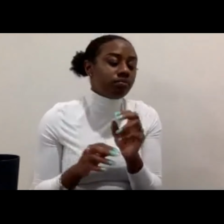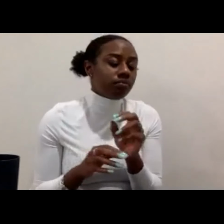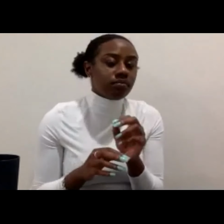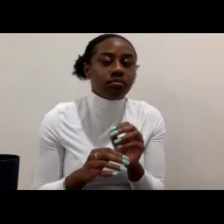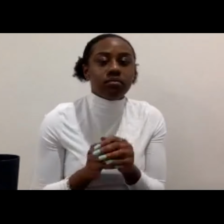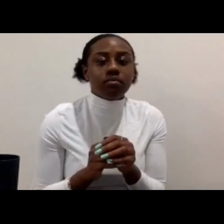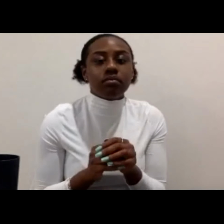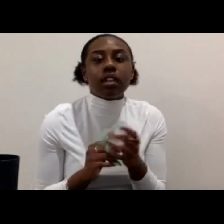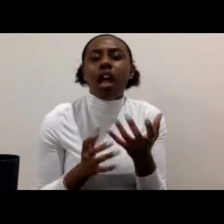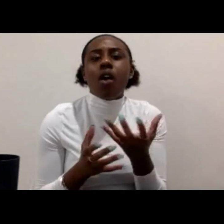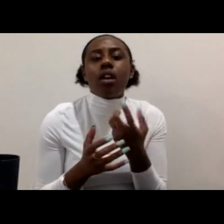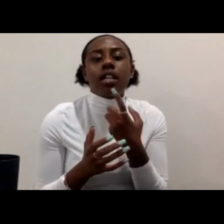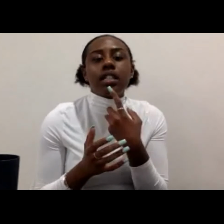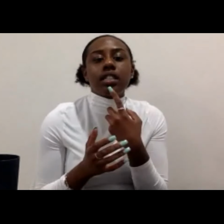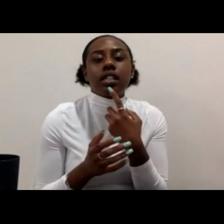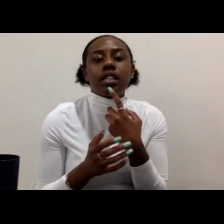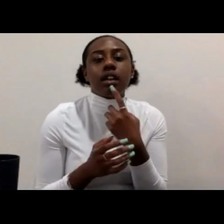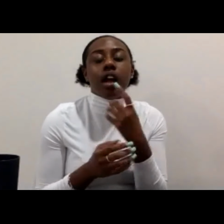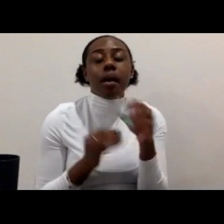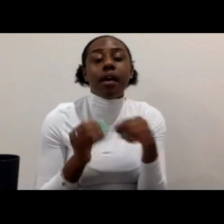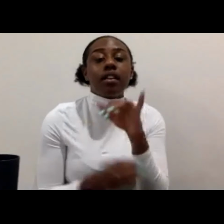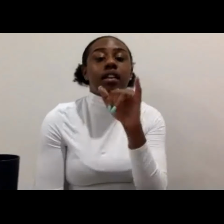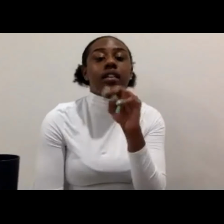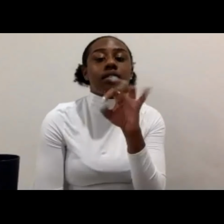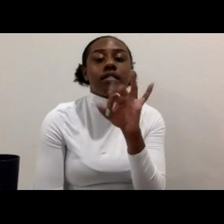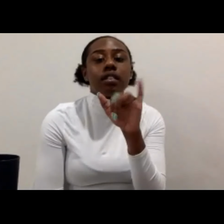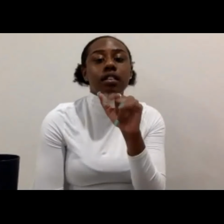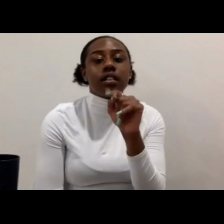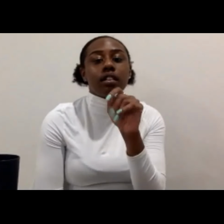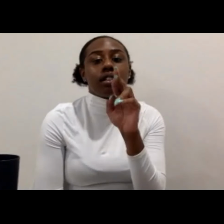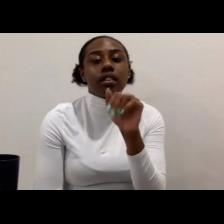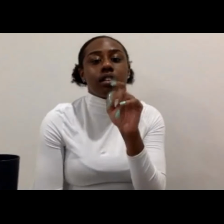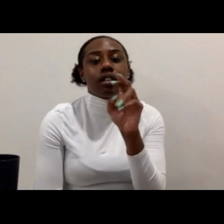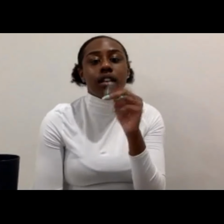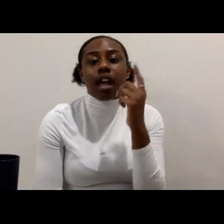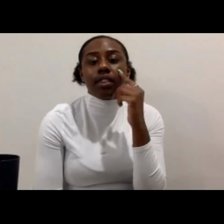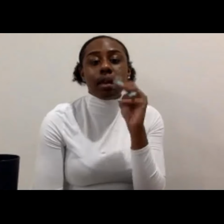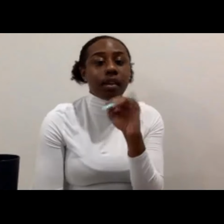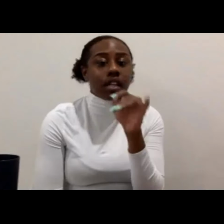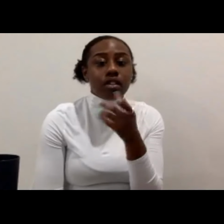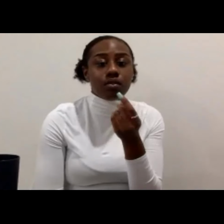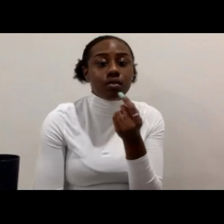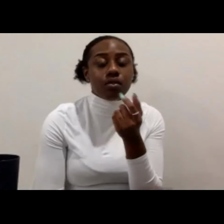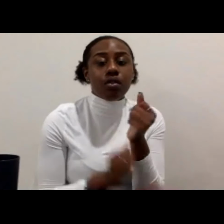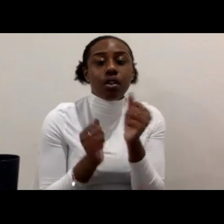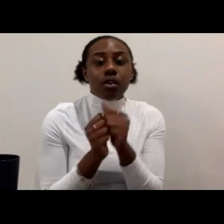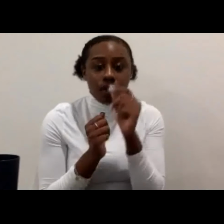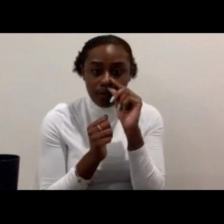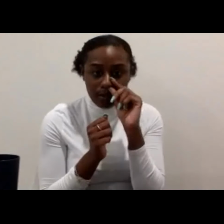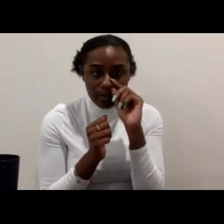say, like, to specifically the infiltration question, like, I think what MediaJustice is doing with the securing the movements, protecting the